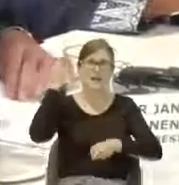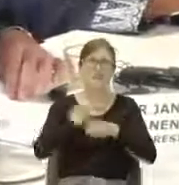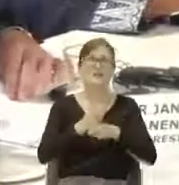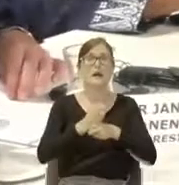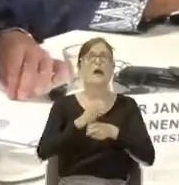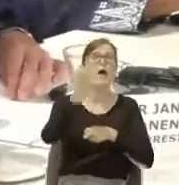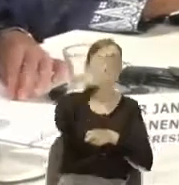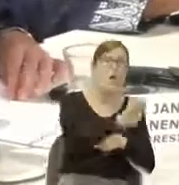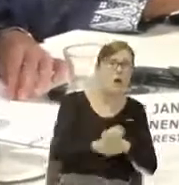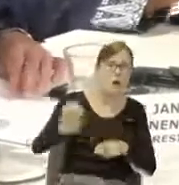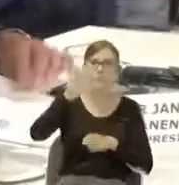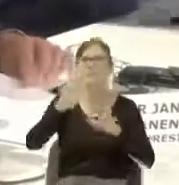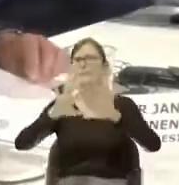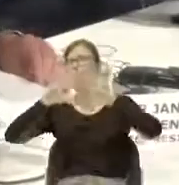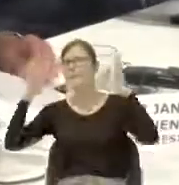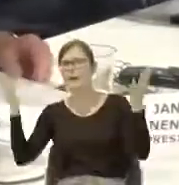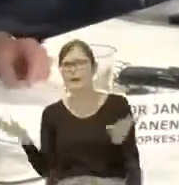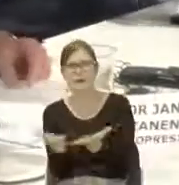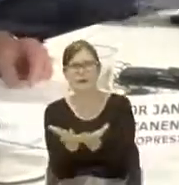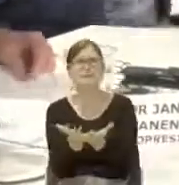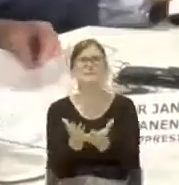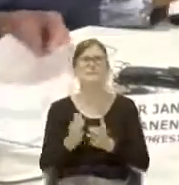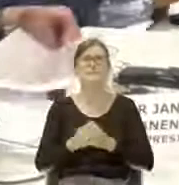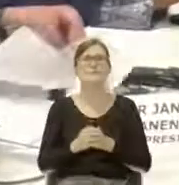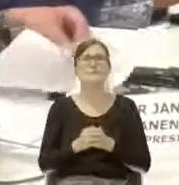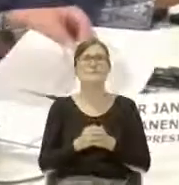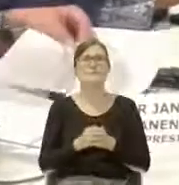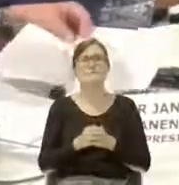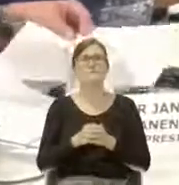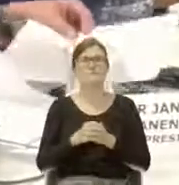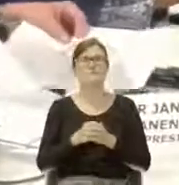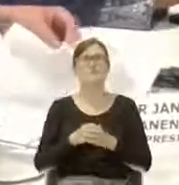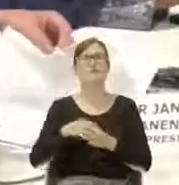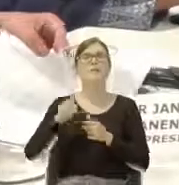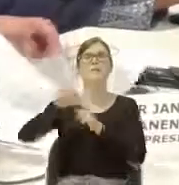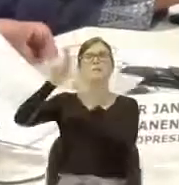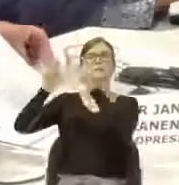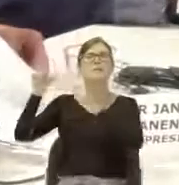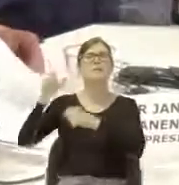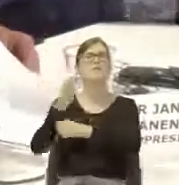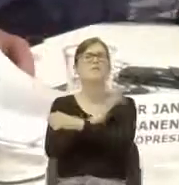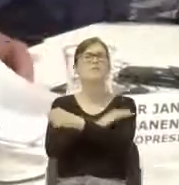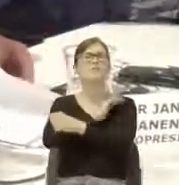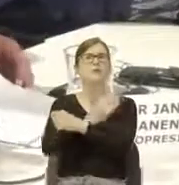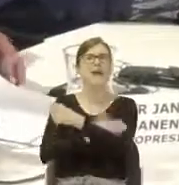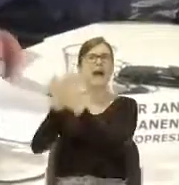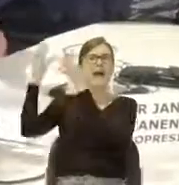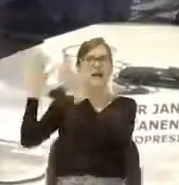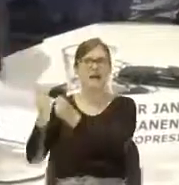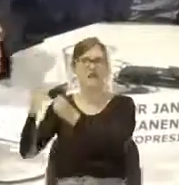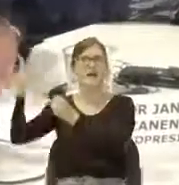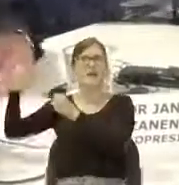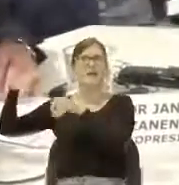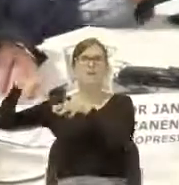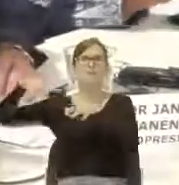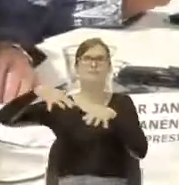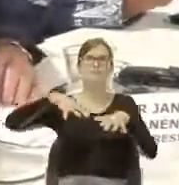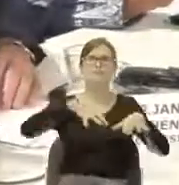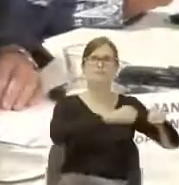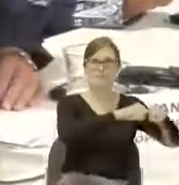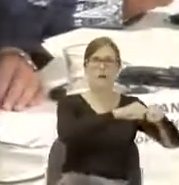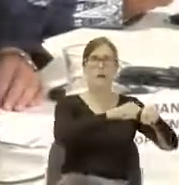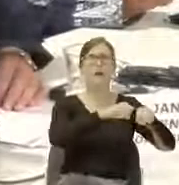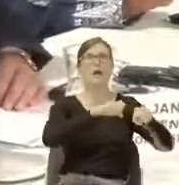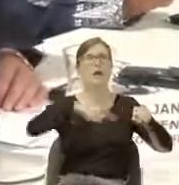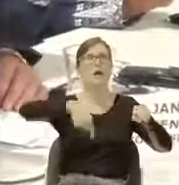takes precedence and how we forget the feeling of togetherness that permeated during the first moments